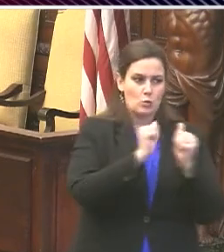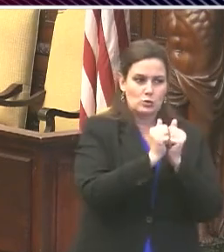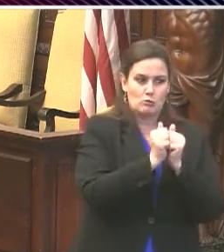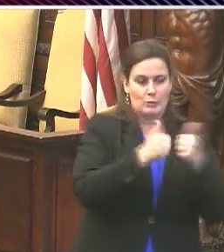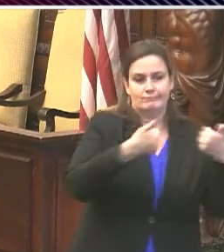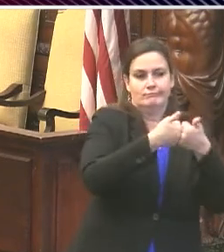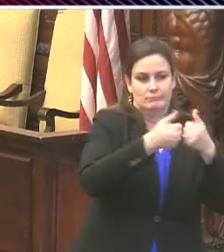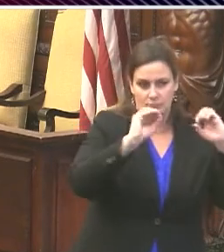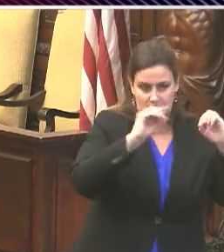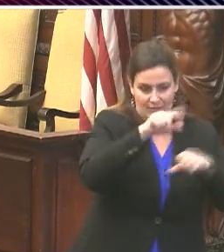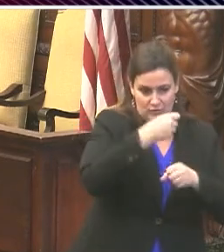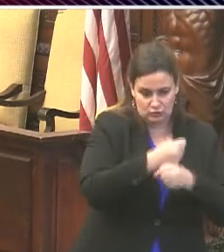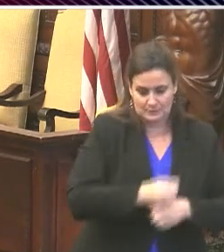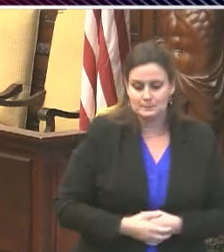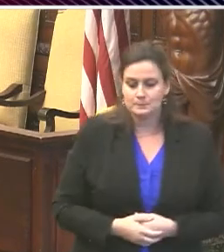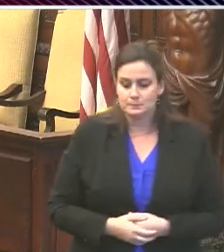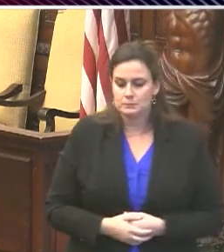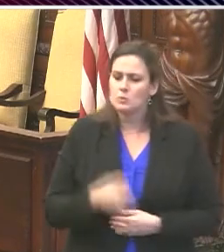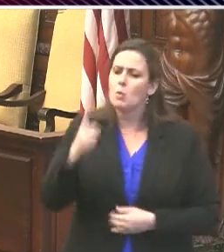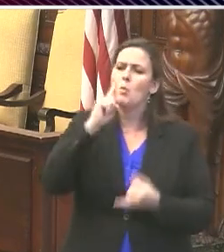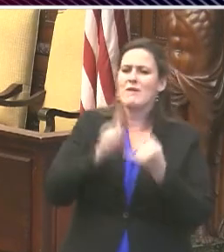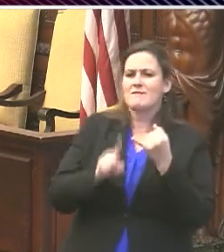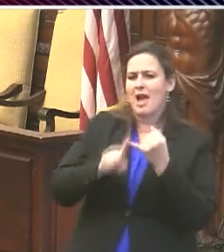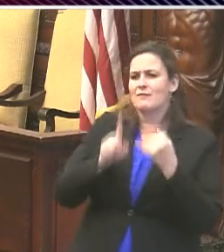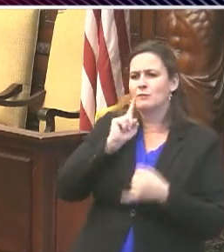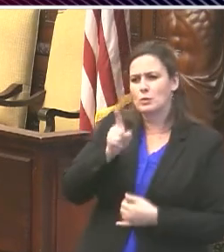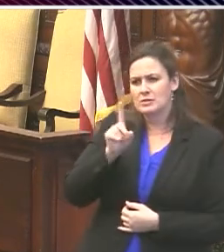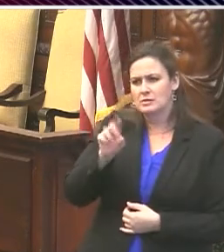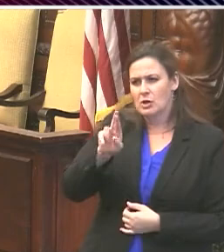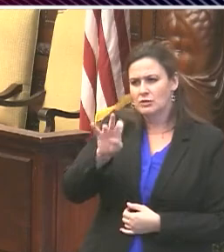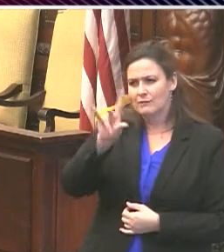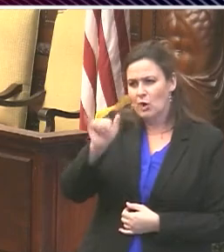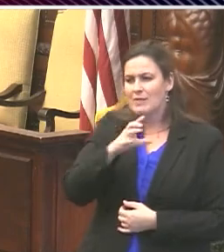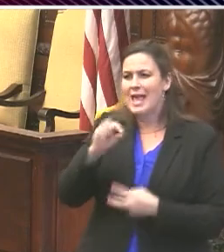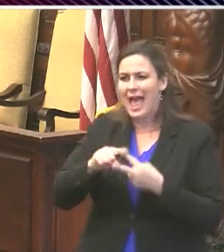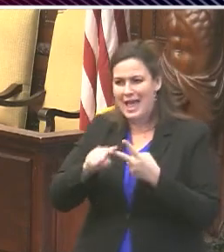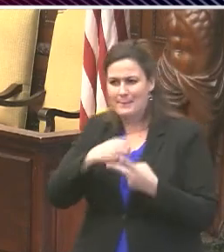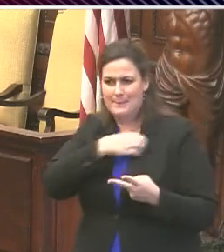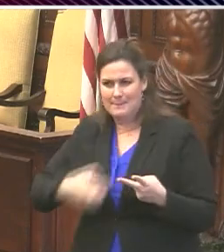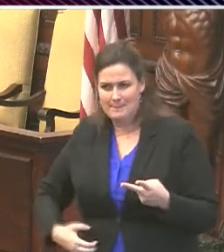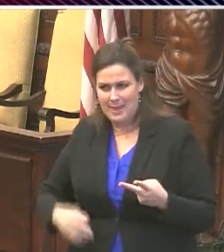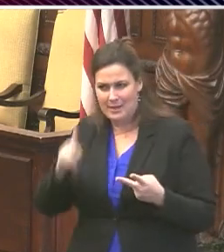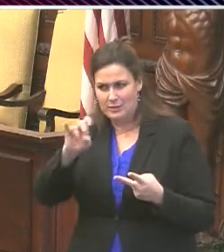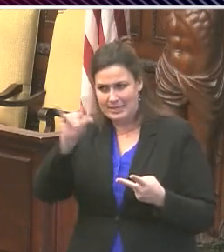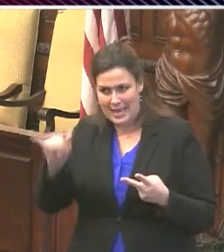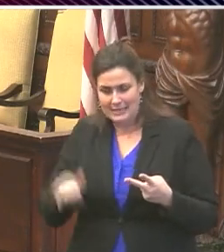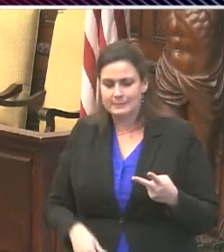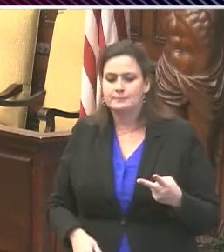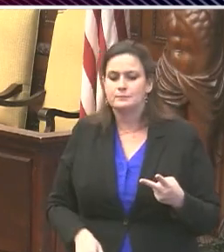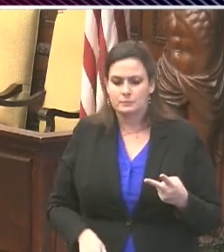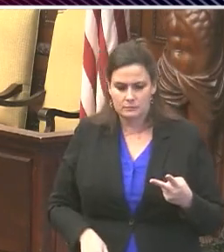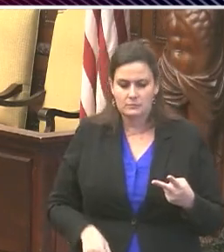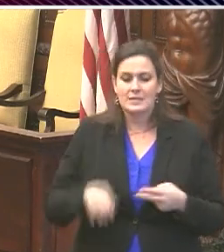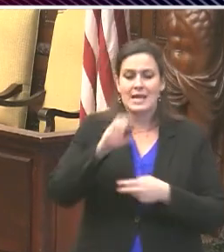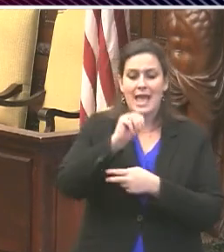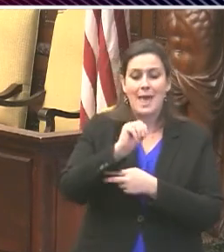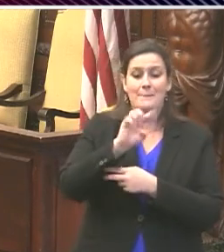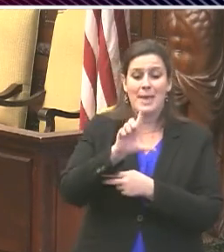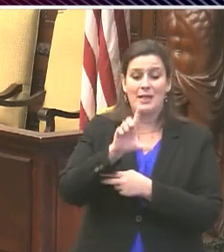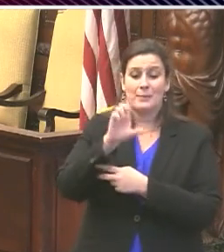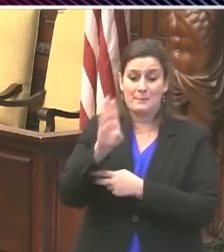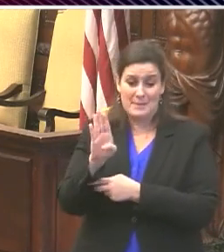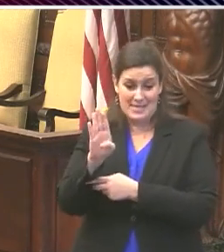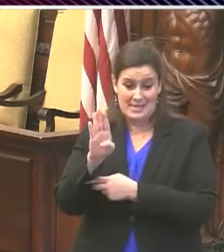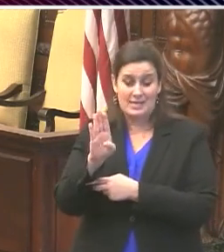And this is one final one for you and for Mayor Kennedy. There's a link in the MLB's player manual that says that